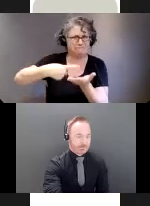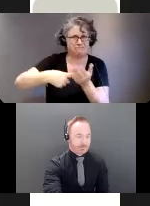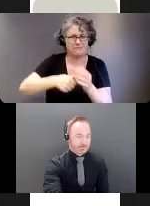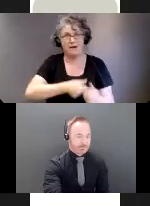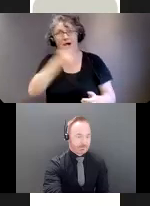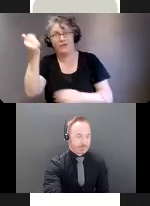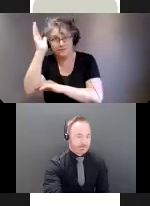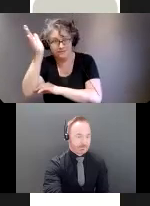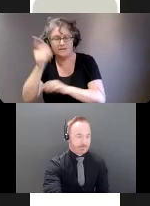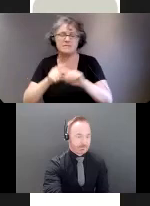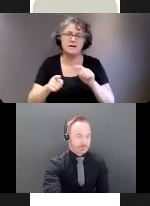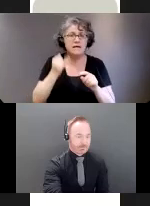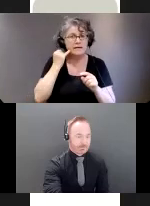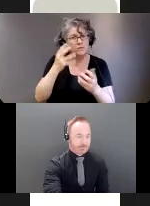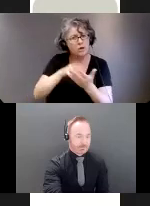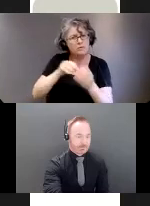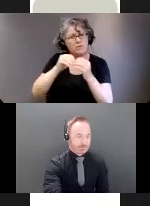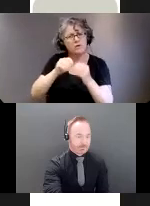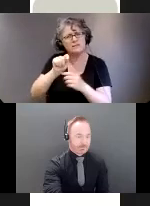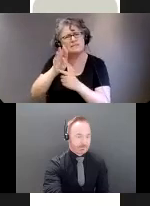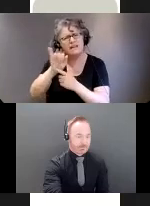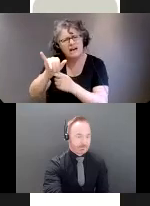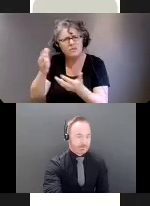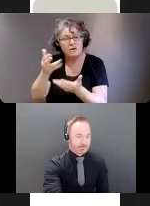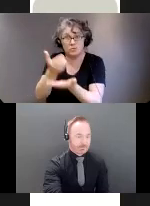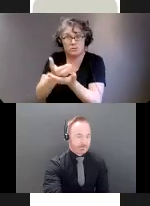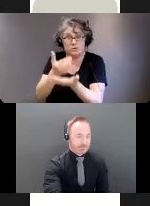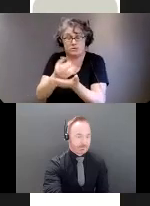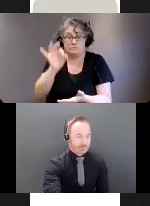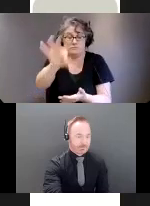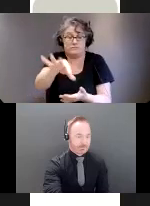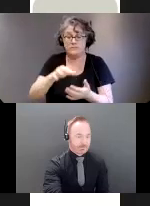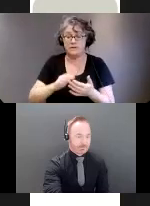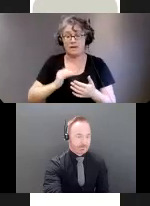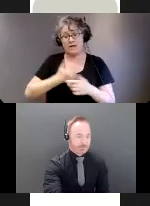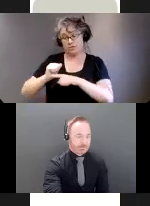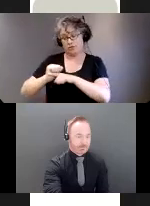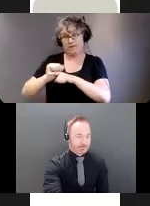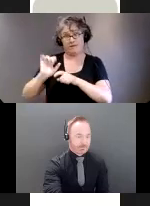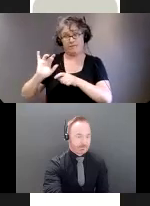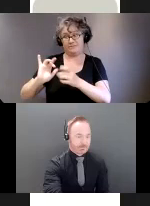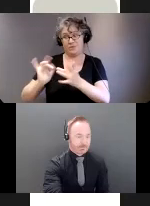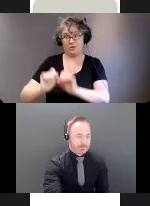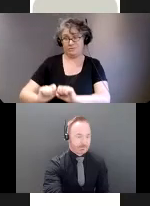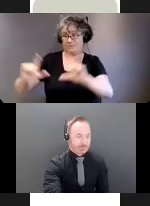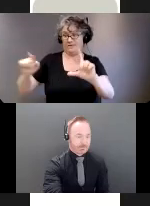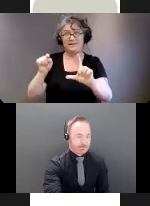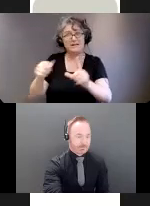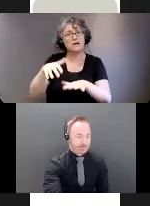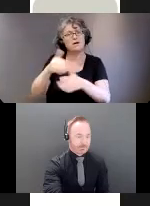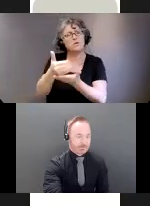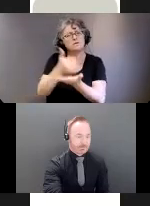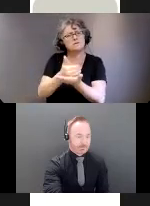wanted to learn more about that, a great resource is our training portal, where we have a course related